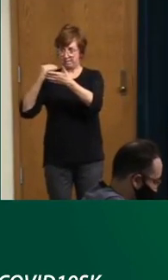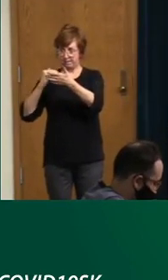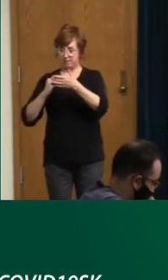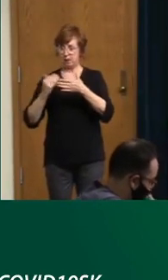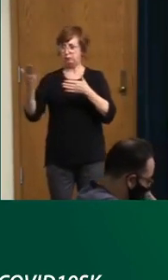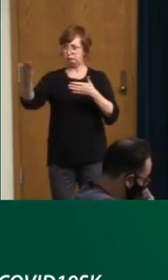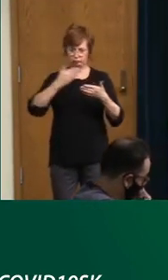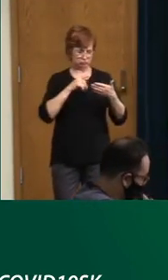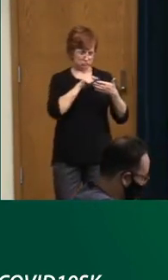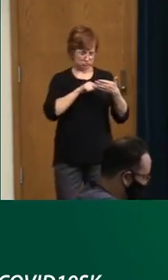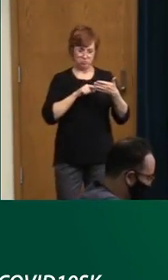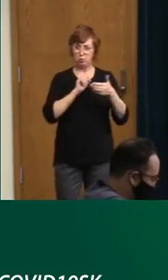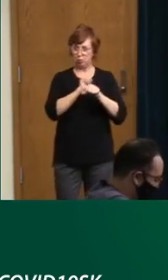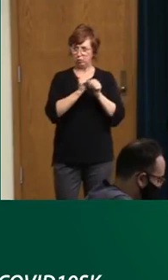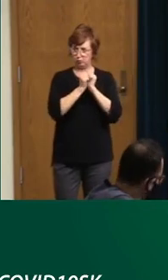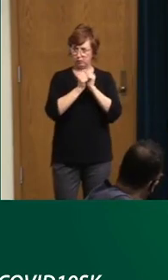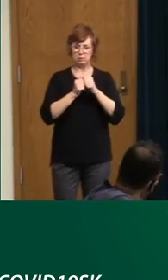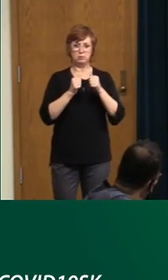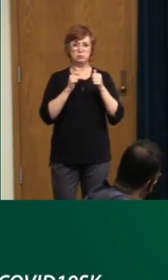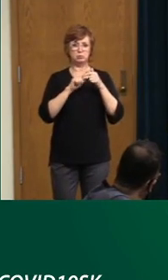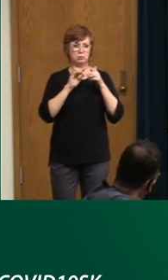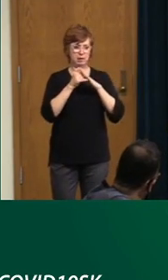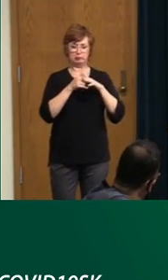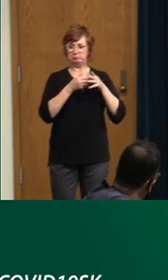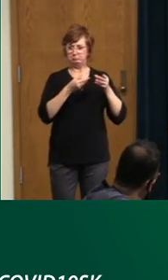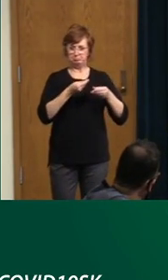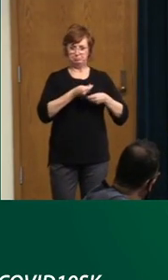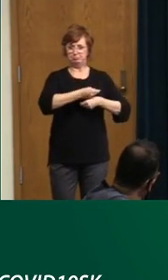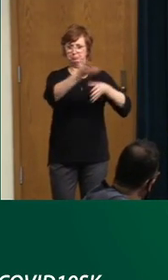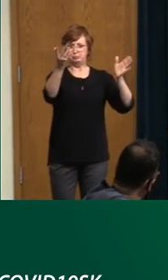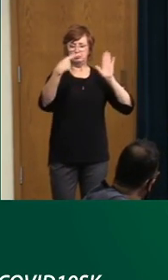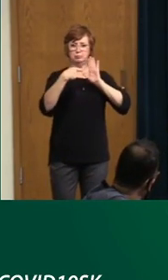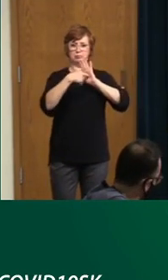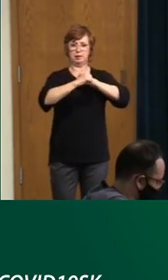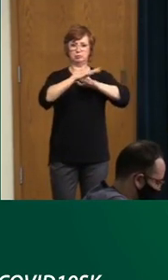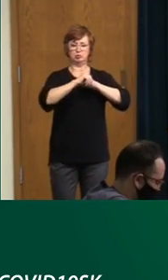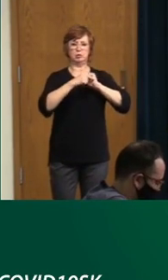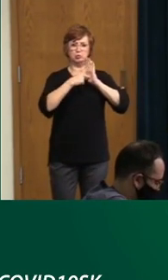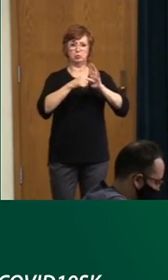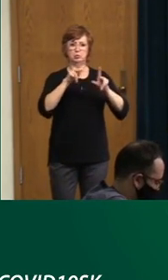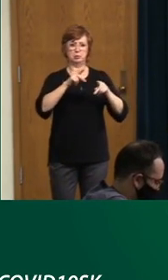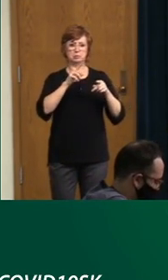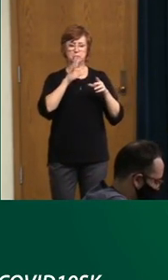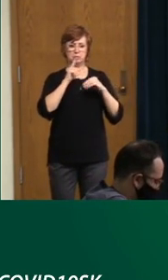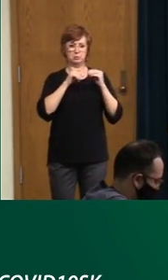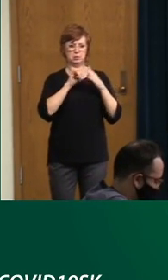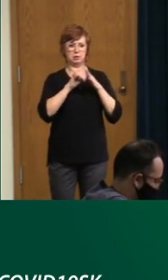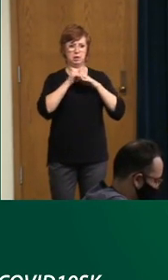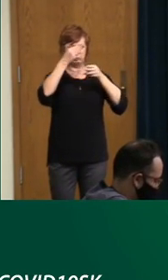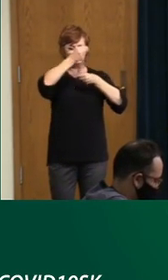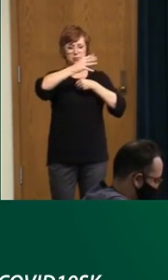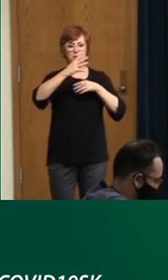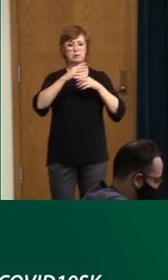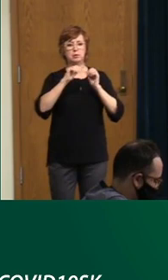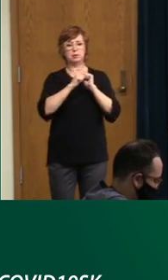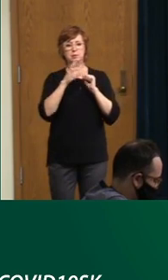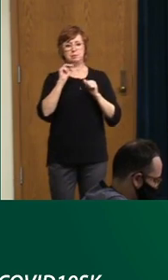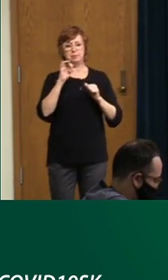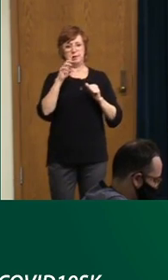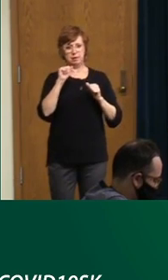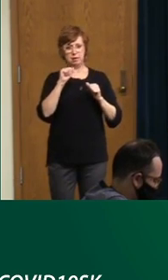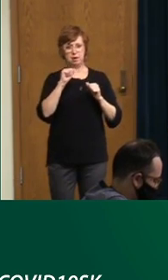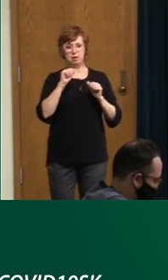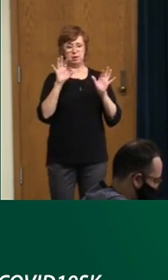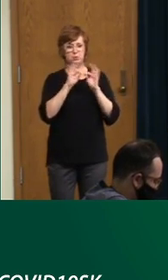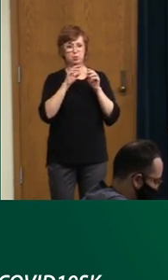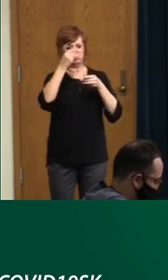it is that how we can get this out, how we can make sure that people are adhering to it, how we can get it communicated through the media,